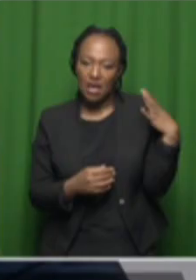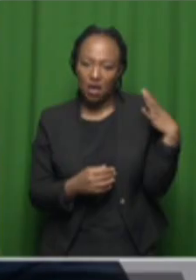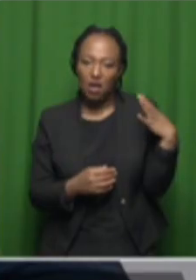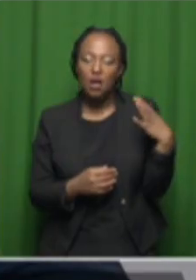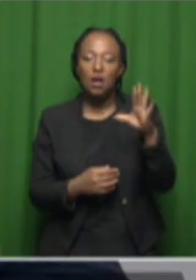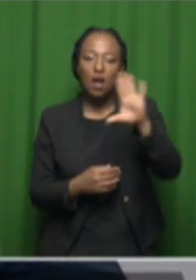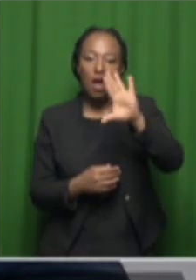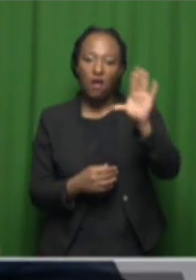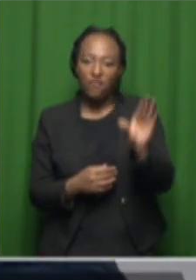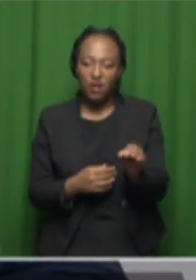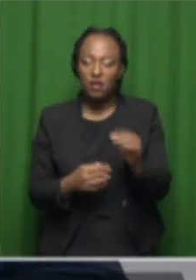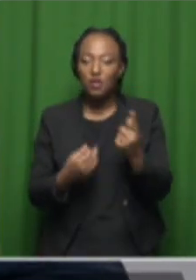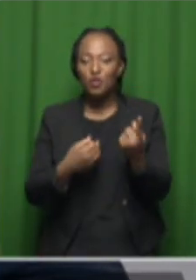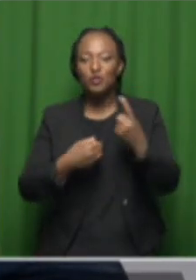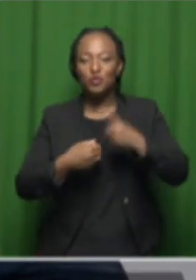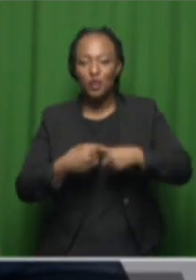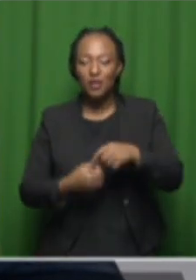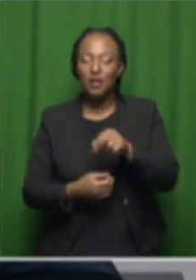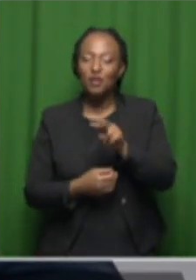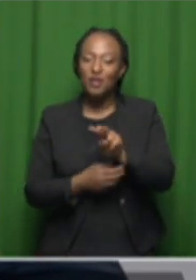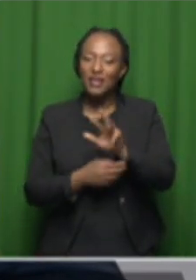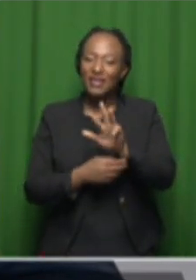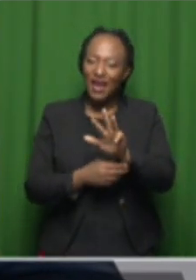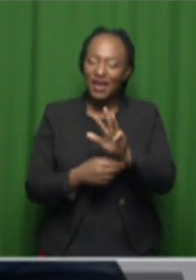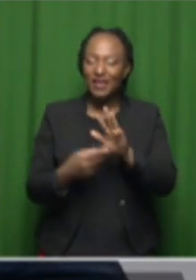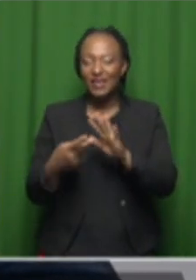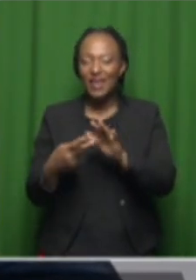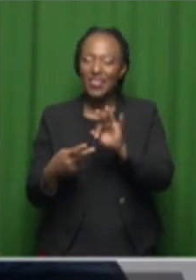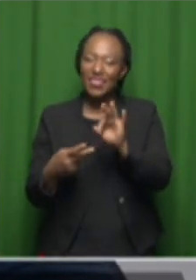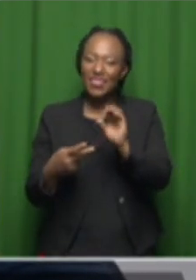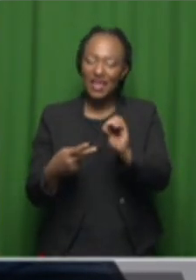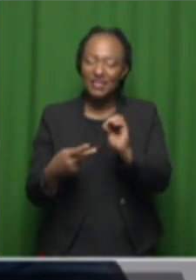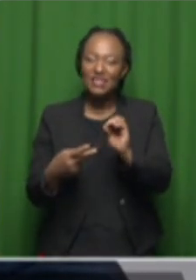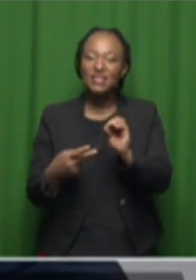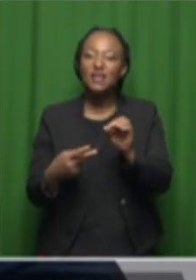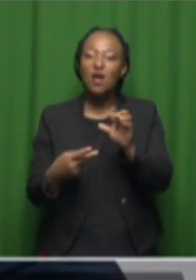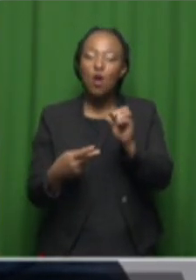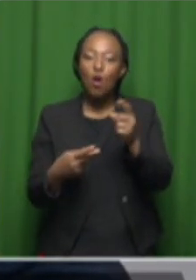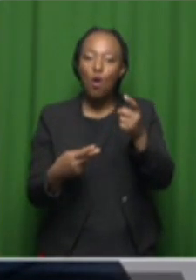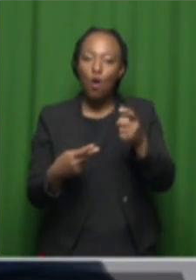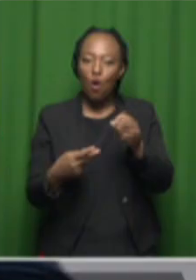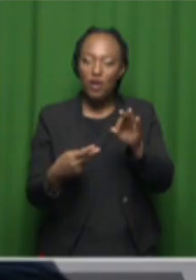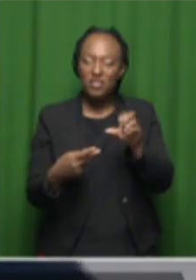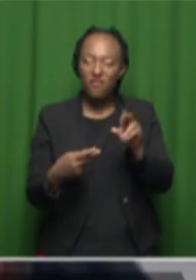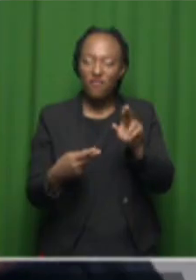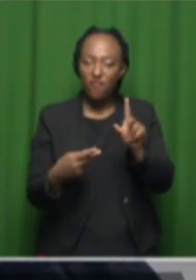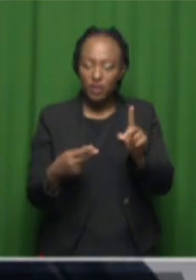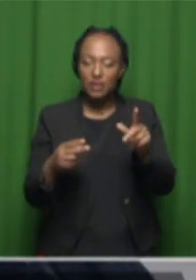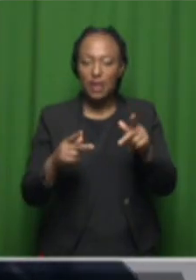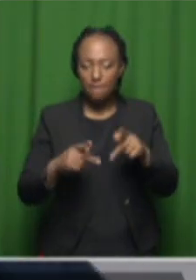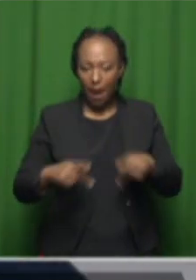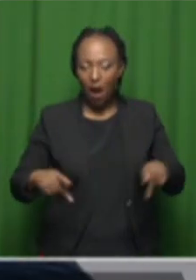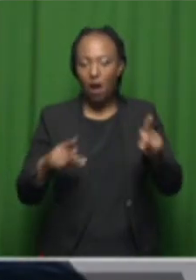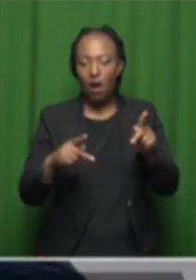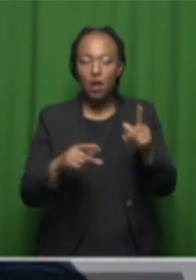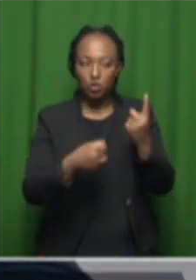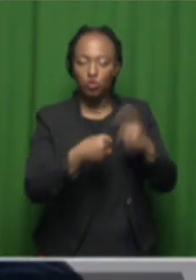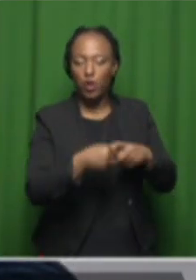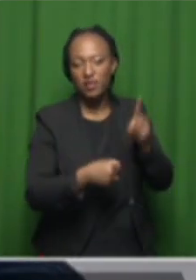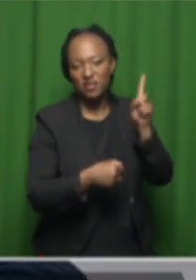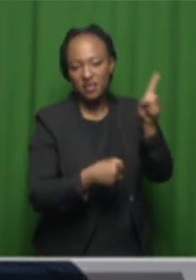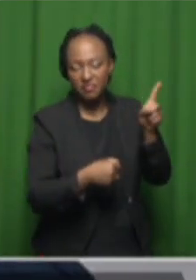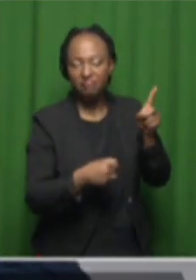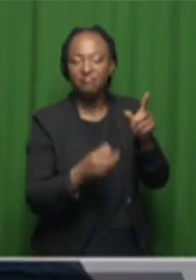on the 29th and 30th of November at Oxford Parks and Rosebank in Johannesburg for this extraordinary two-day celebration